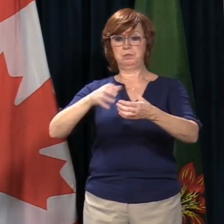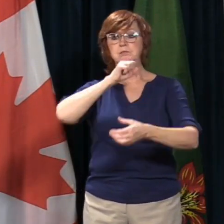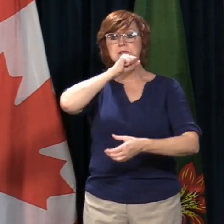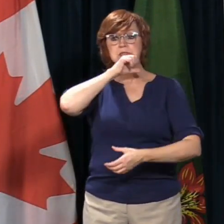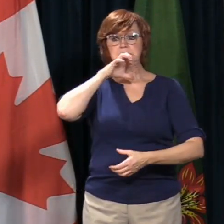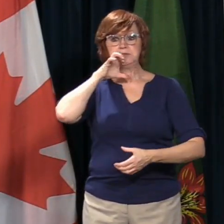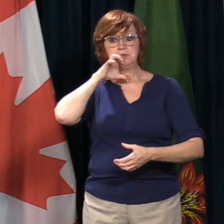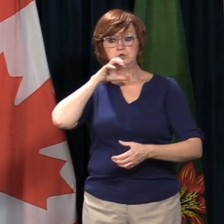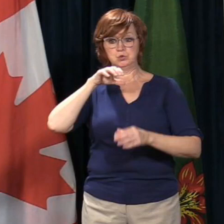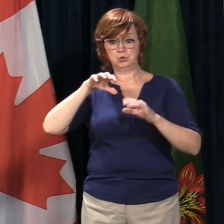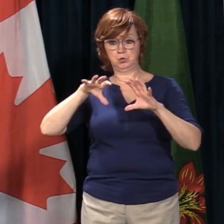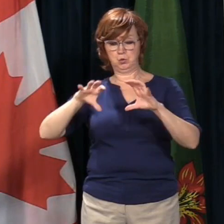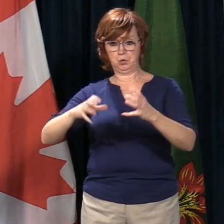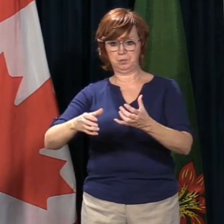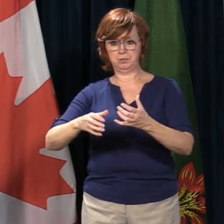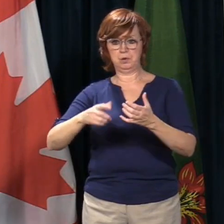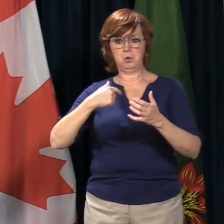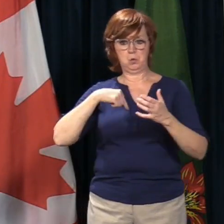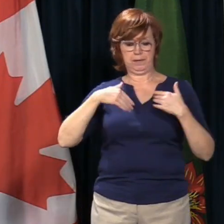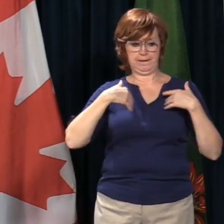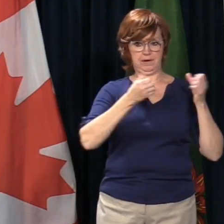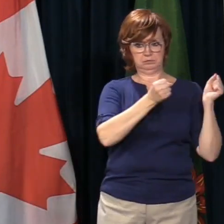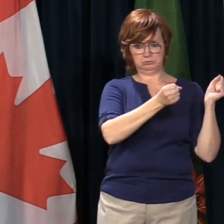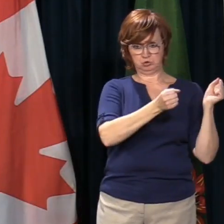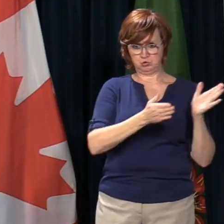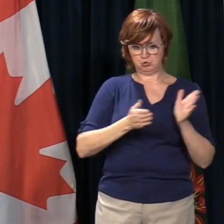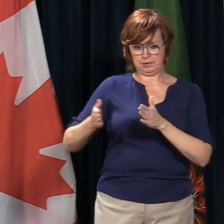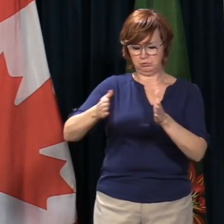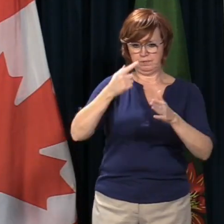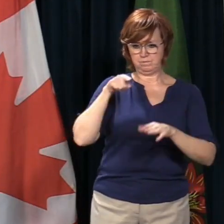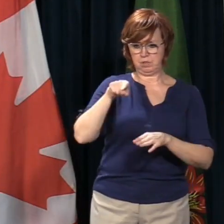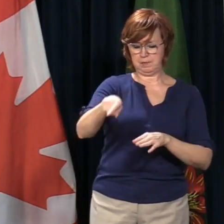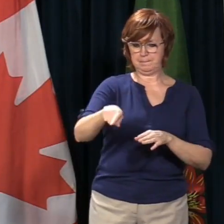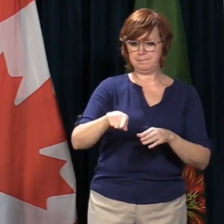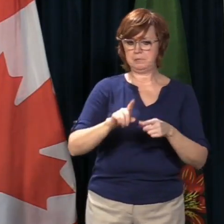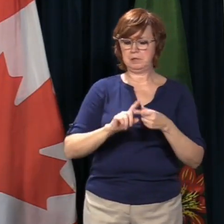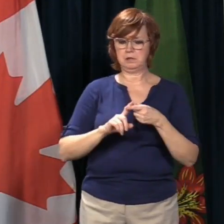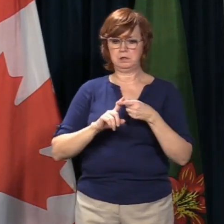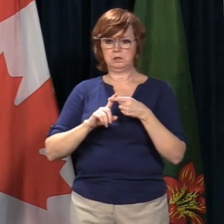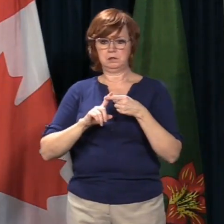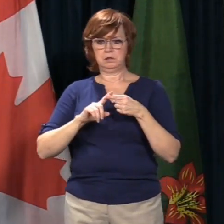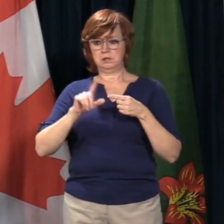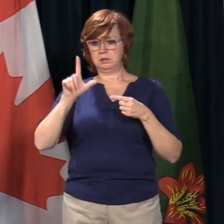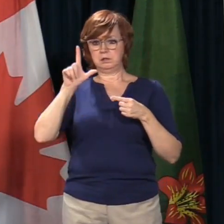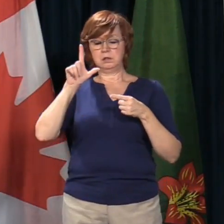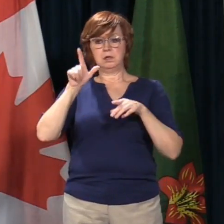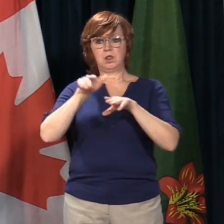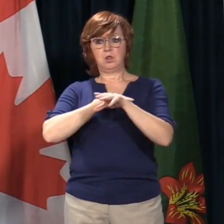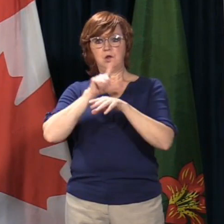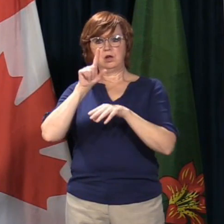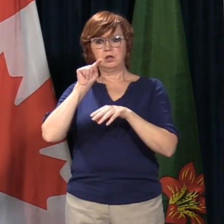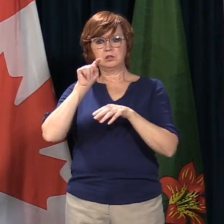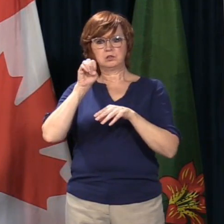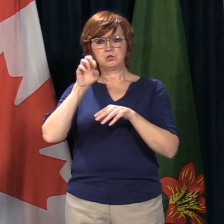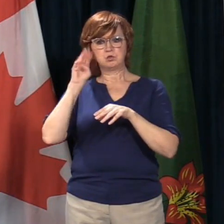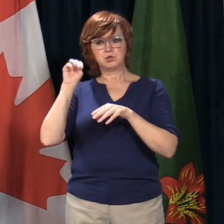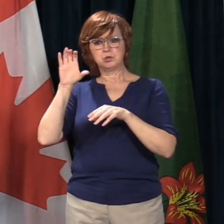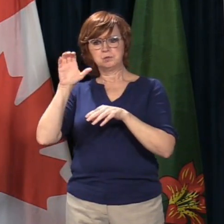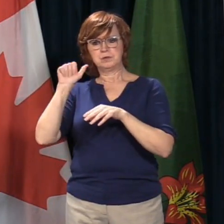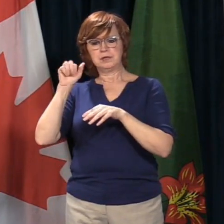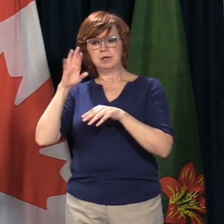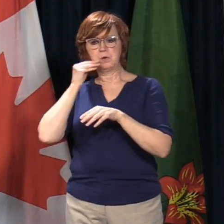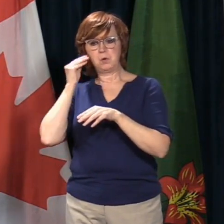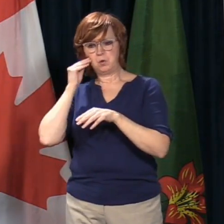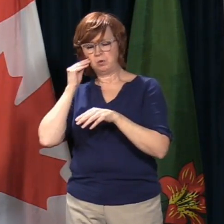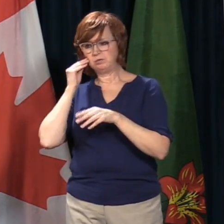seniors who, whether they live in long-term care or in the community, are often socially isolated. That's something that is also